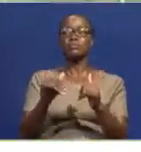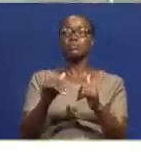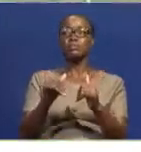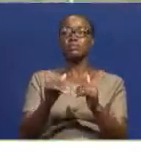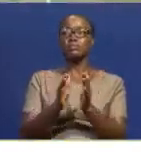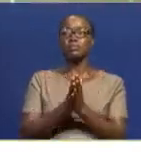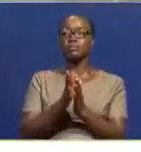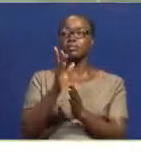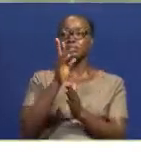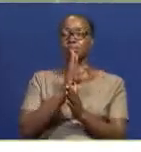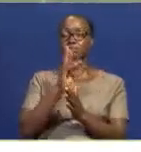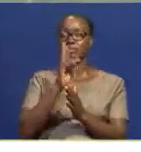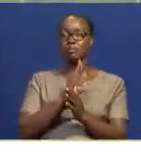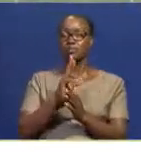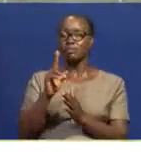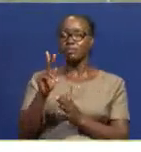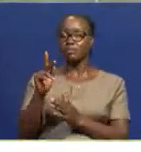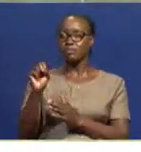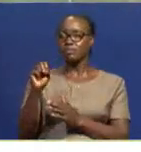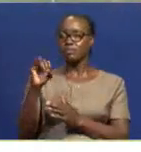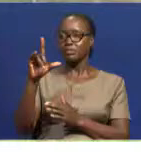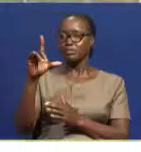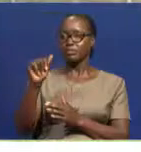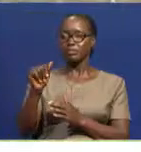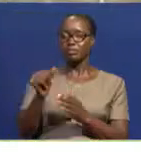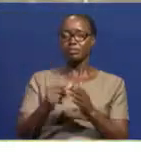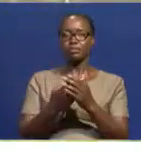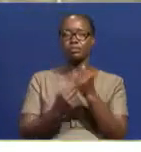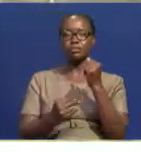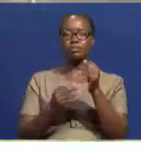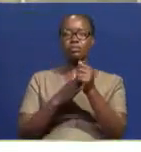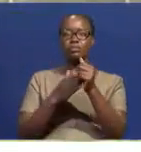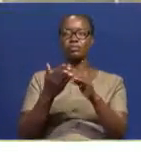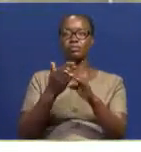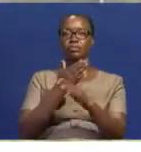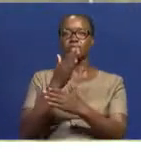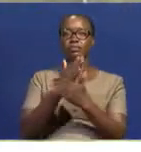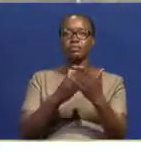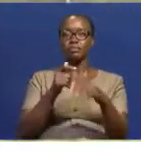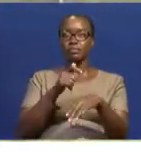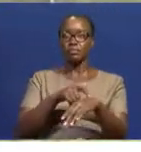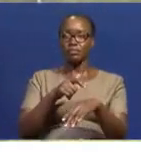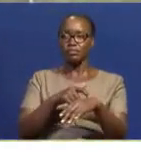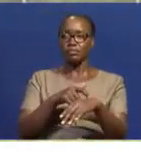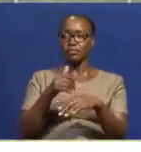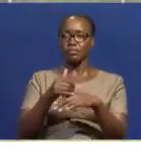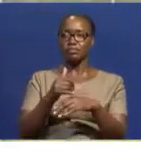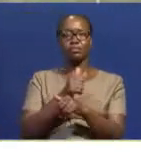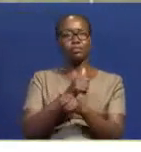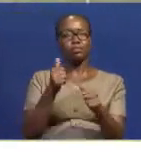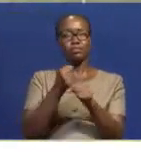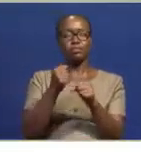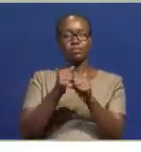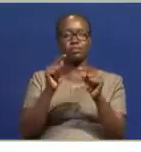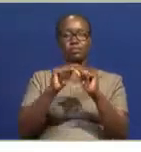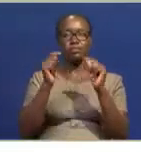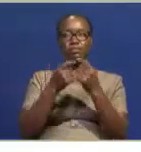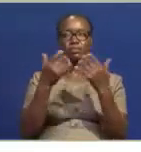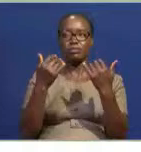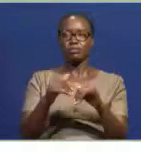when the red-hot Felix Casillas doubled the lead just before the halftime mark, following a well-worked-out team